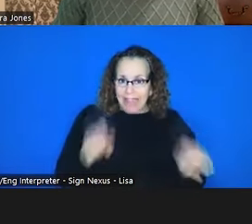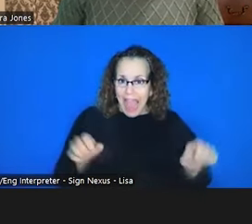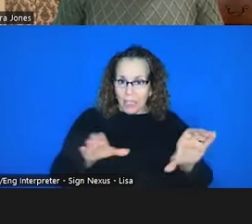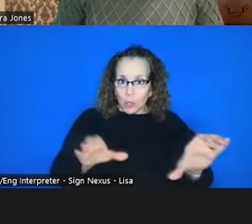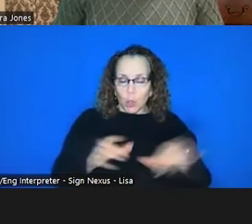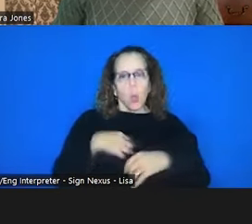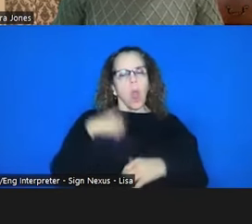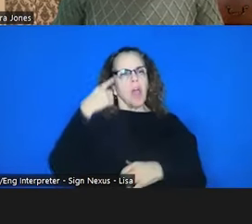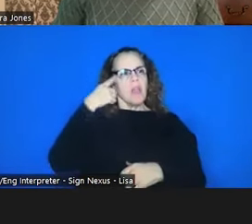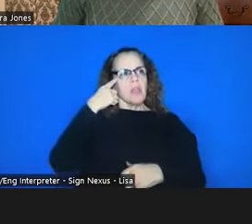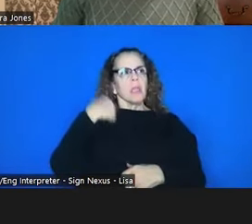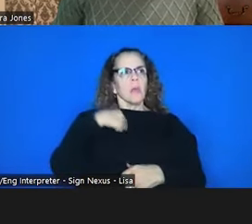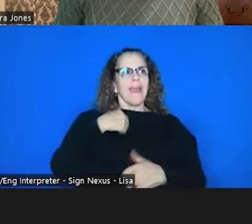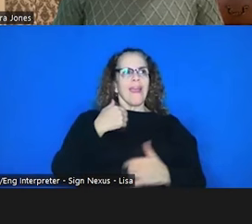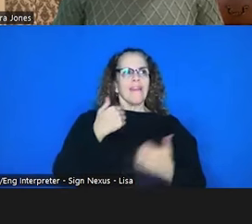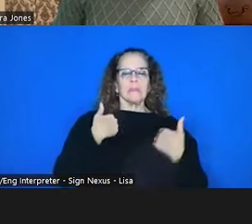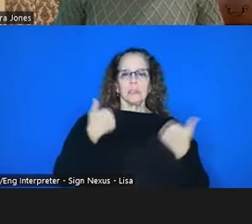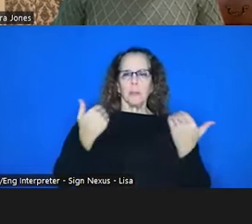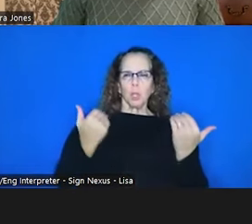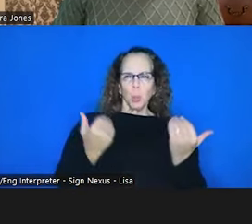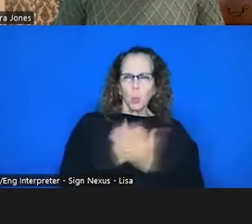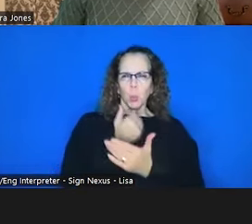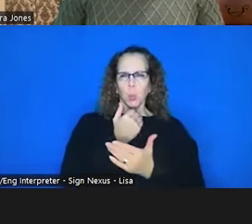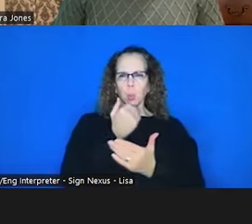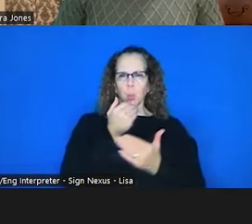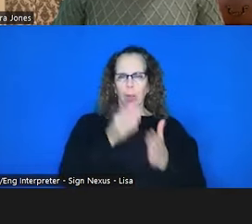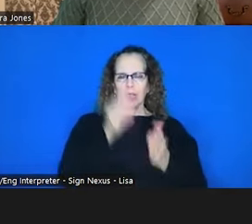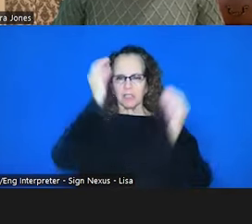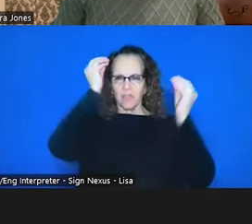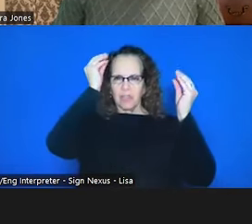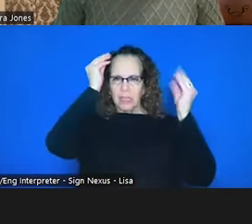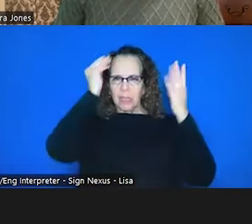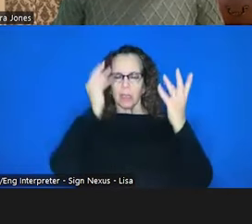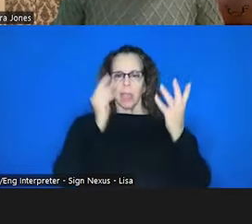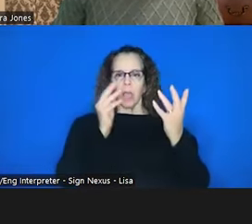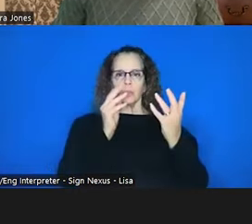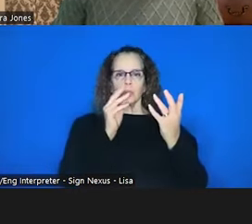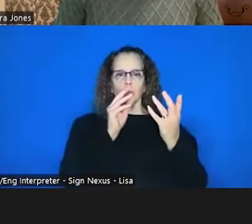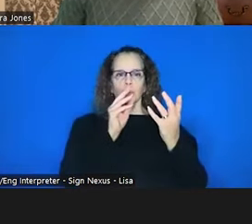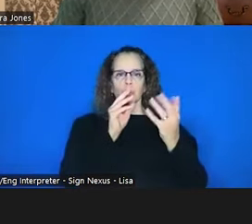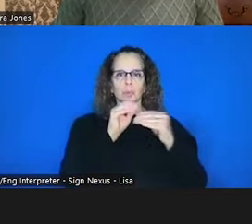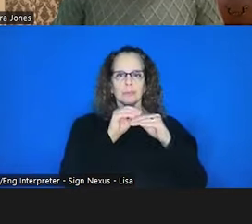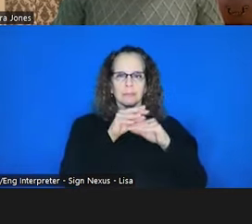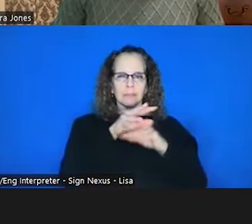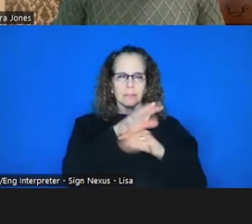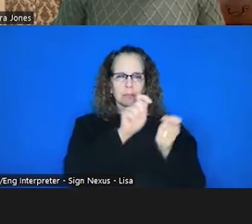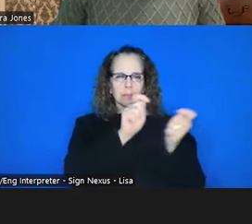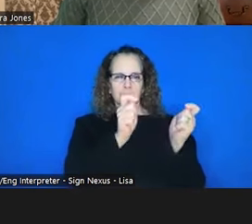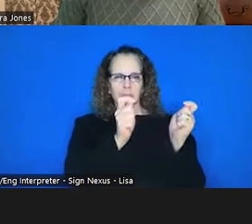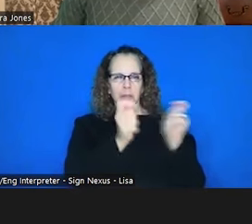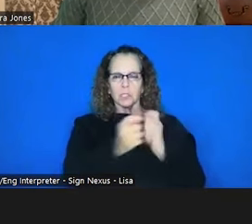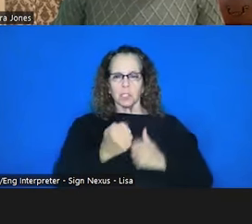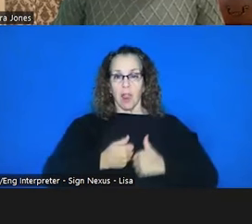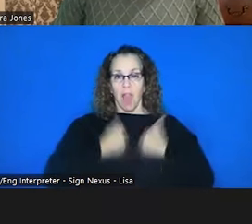thinking about how to help transform the lives of trans people. I think that we're gonna talk about this later. I know